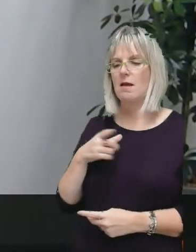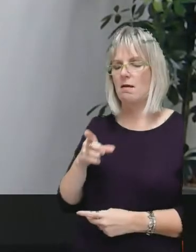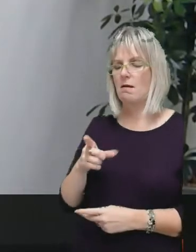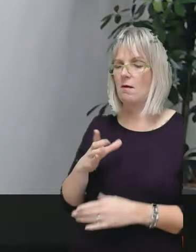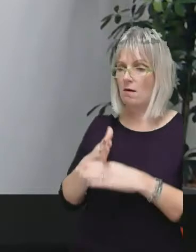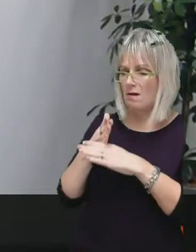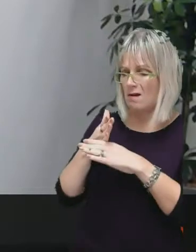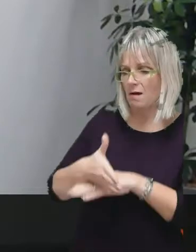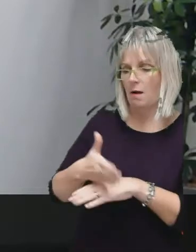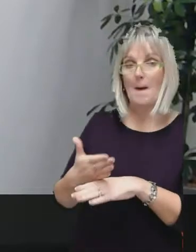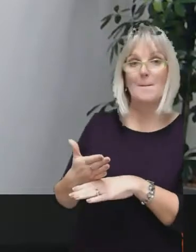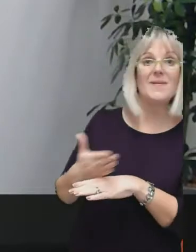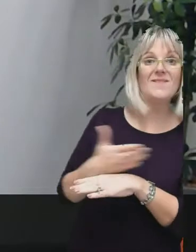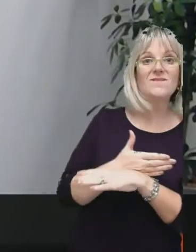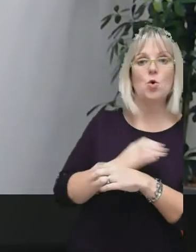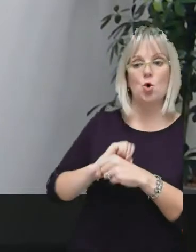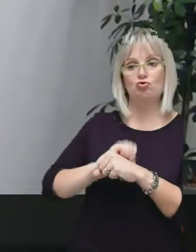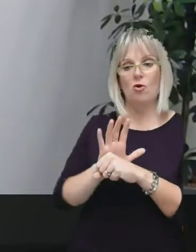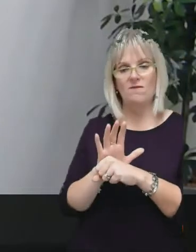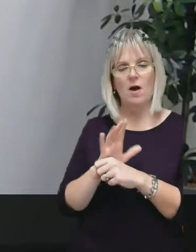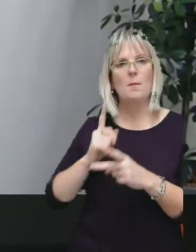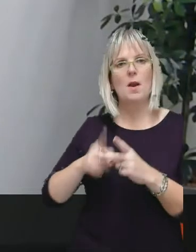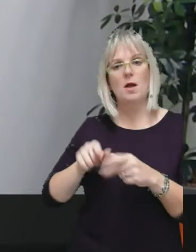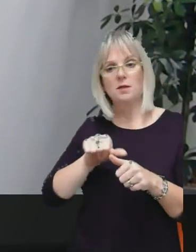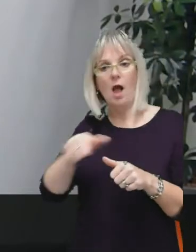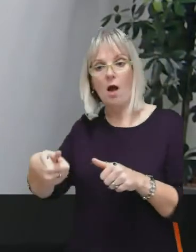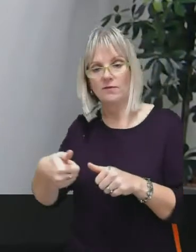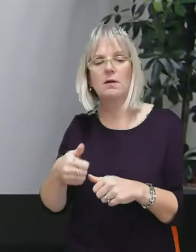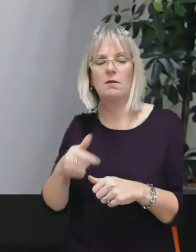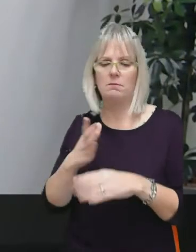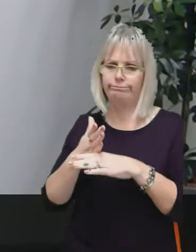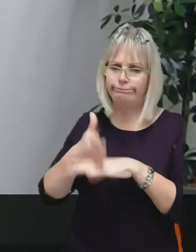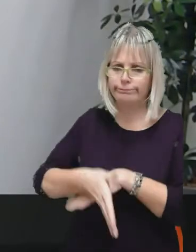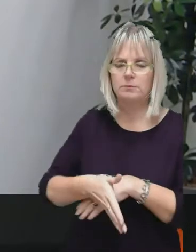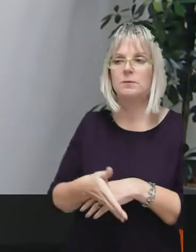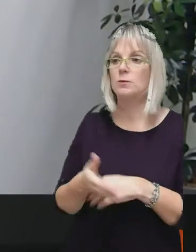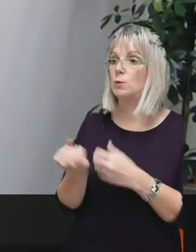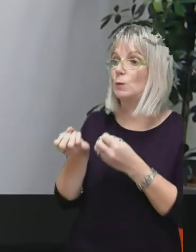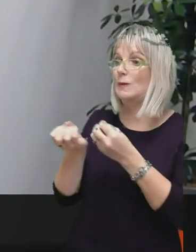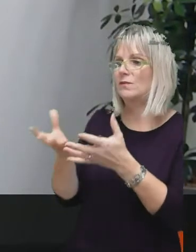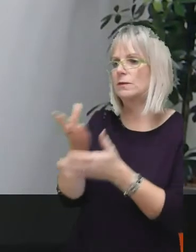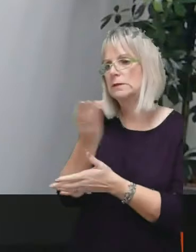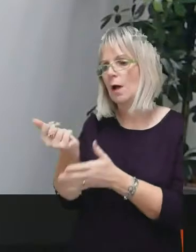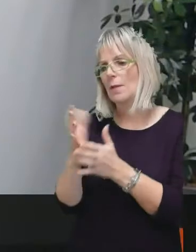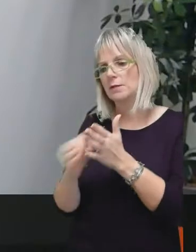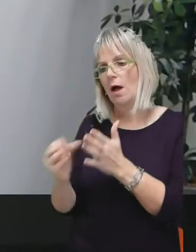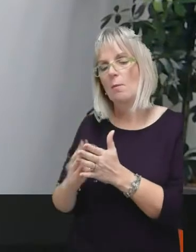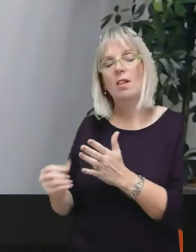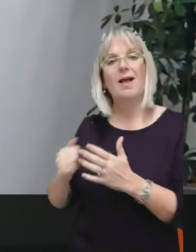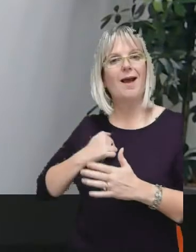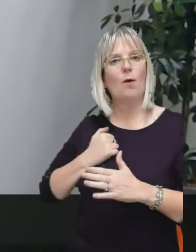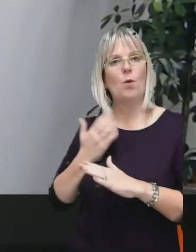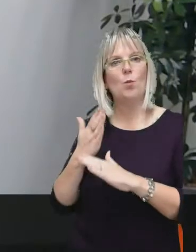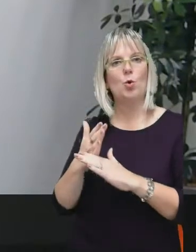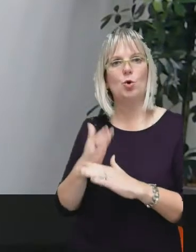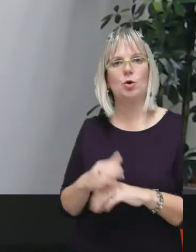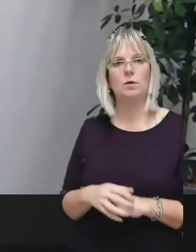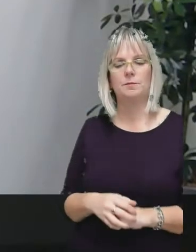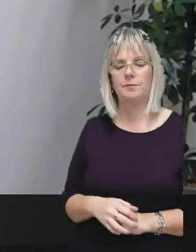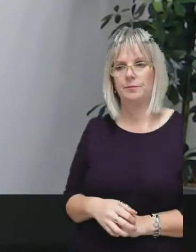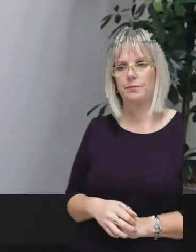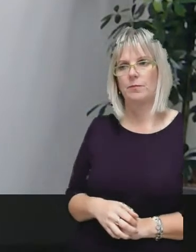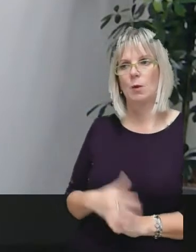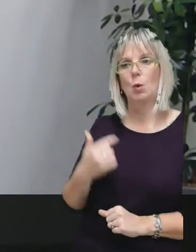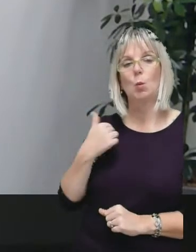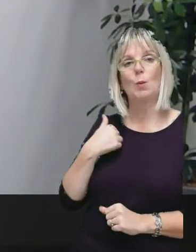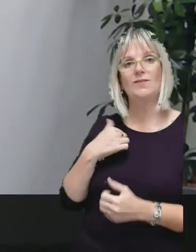to help this area. I'll give you some examples of the work we've been doing. Because of our work, we've kept 500